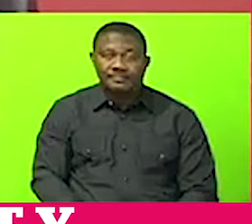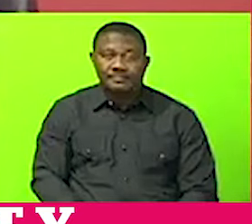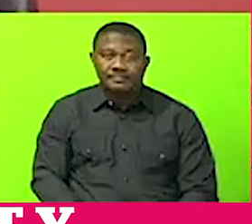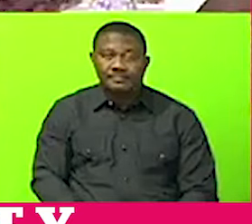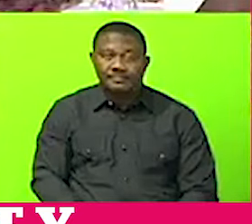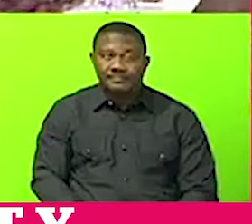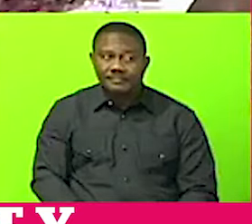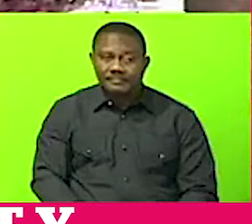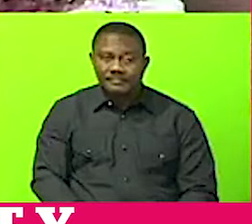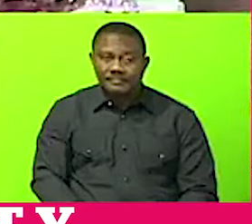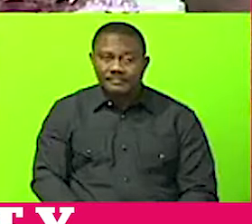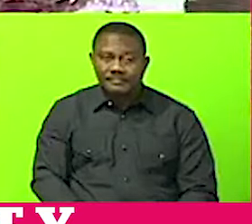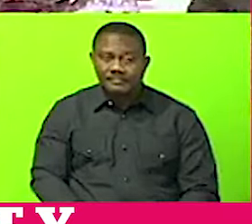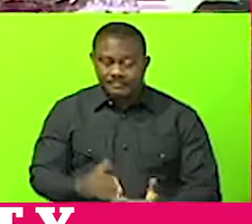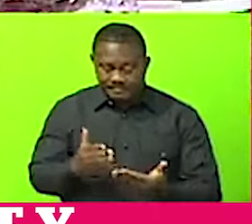page